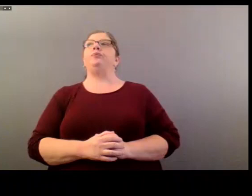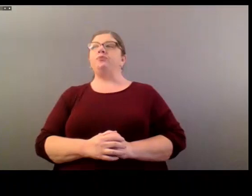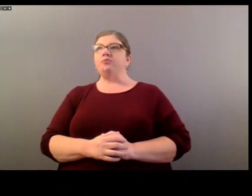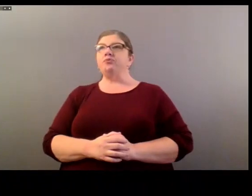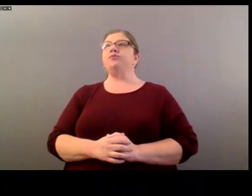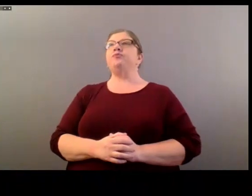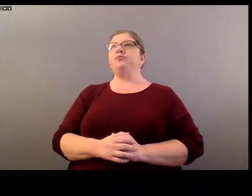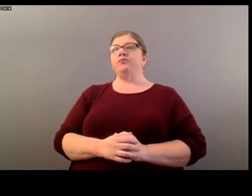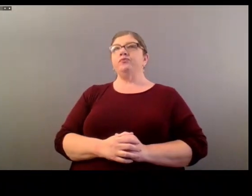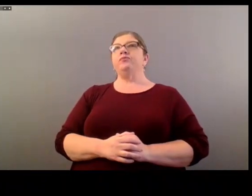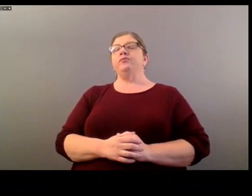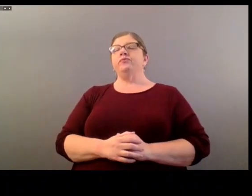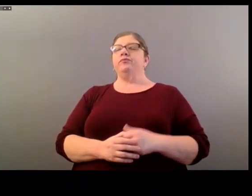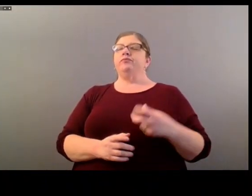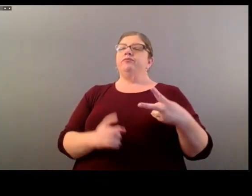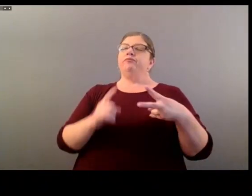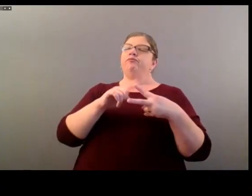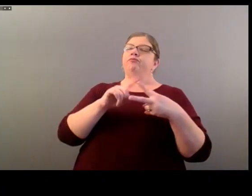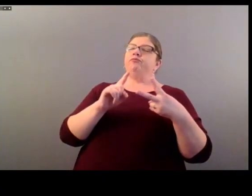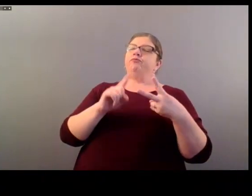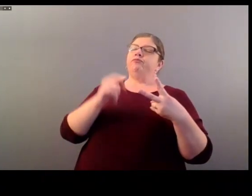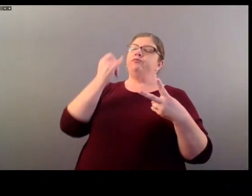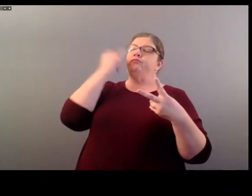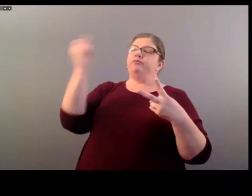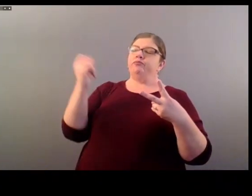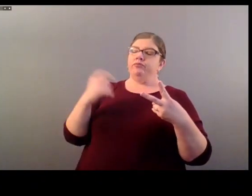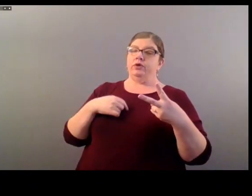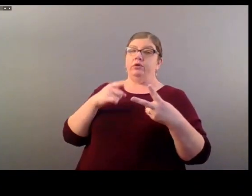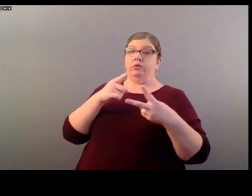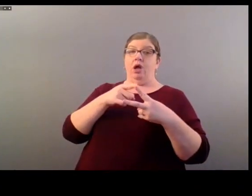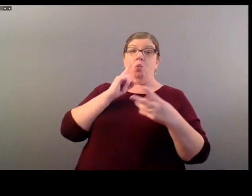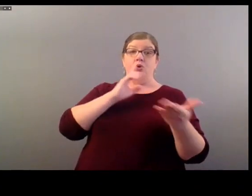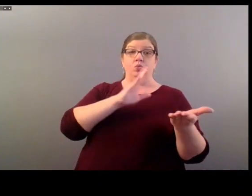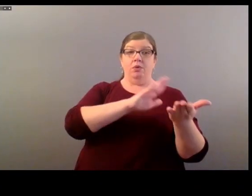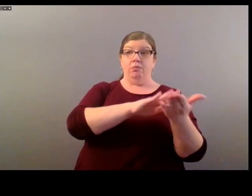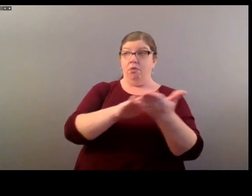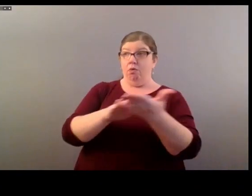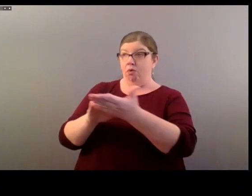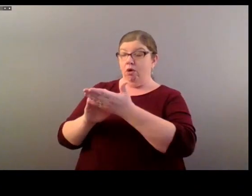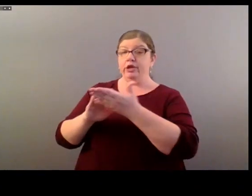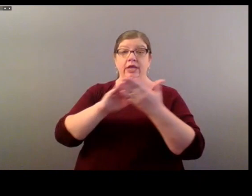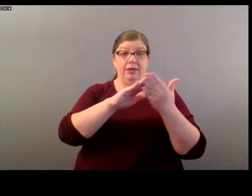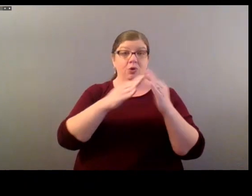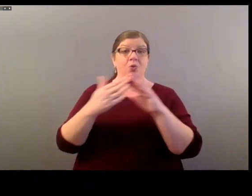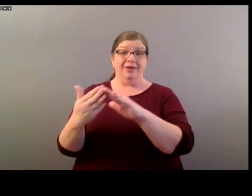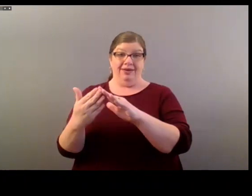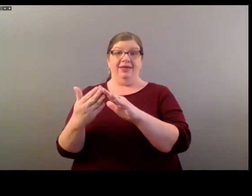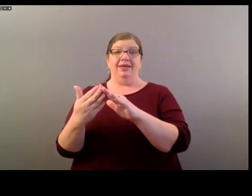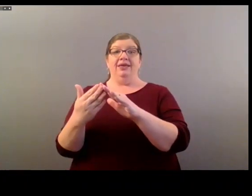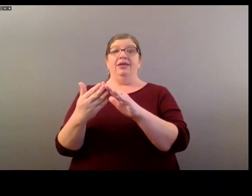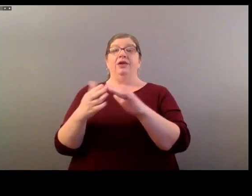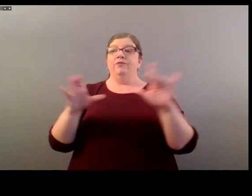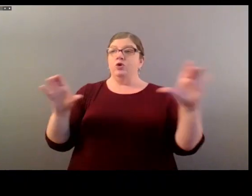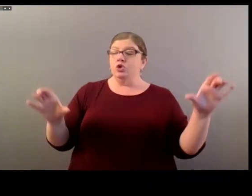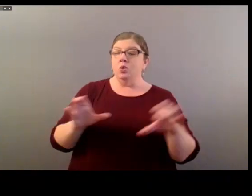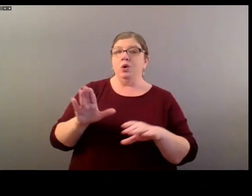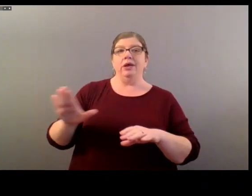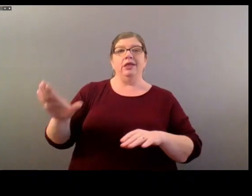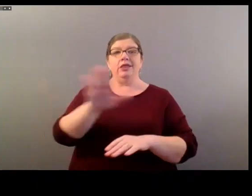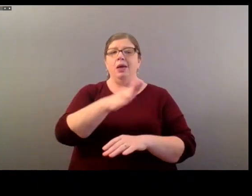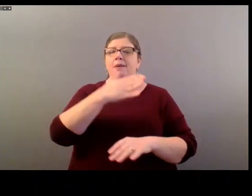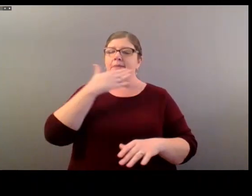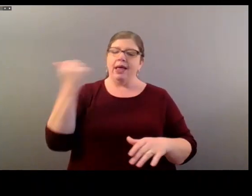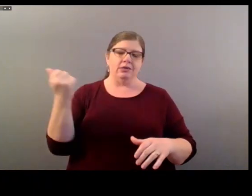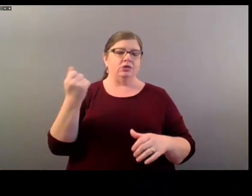I think two things. I want to applaud our community for doing their very best to